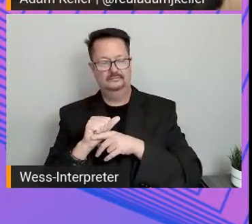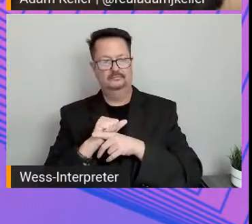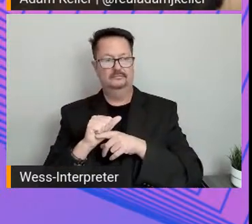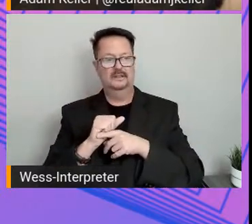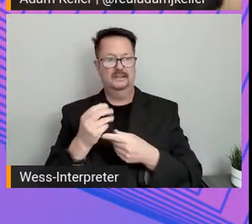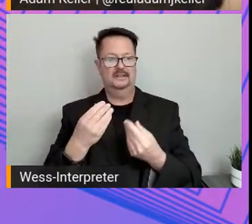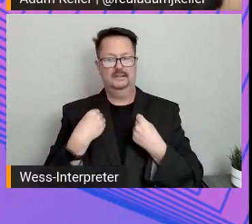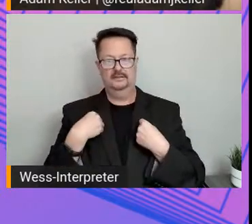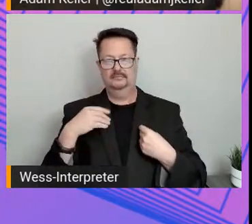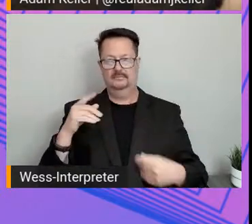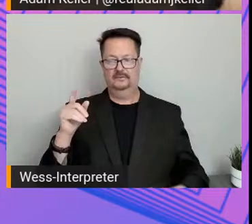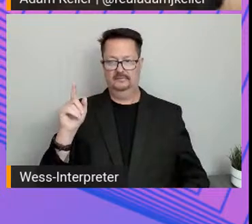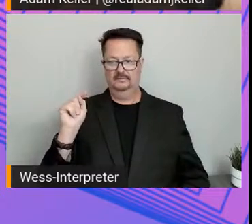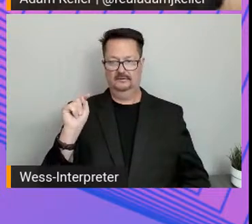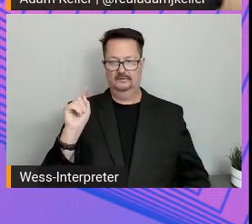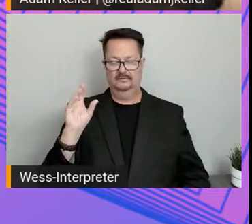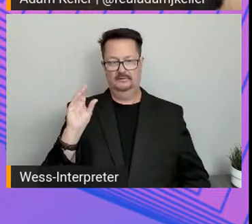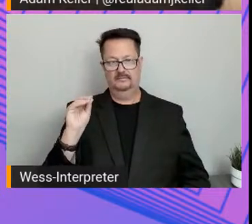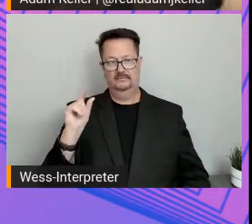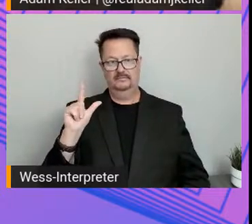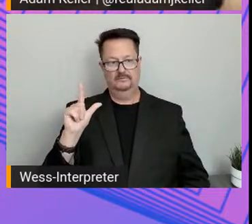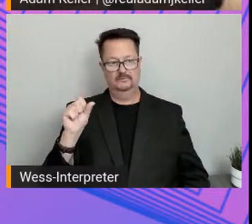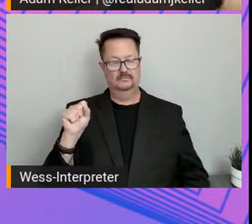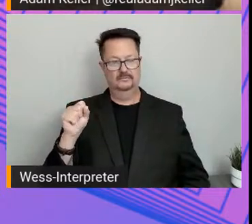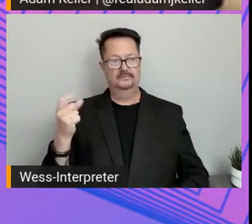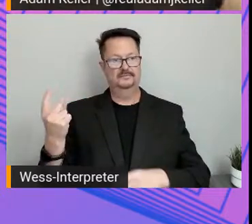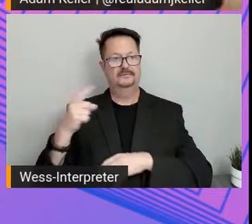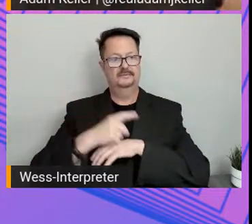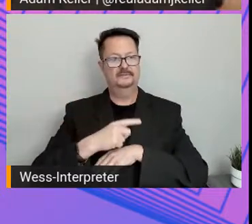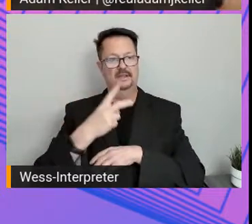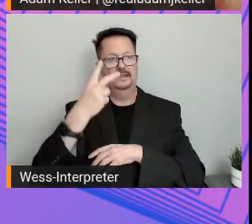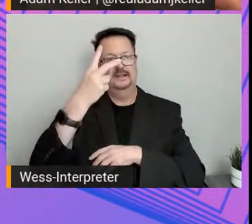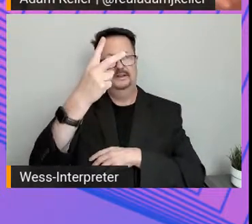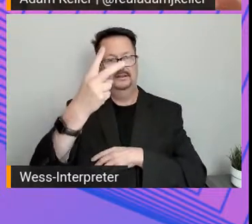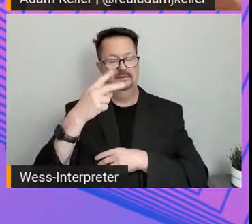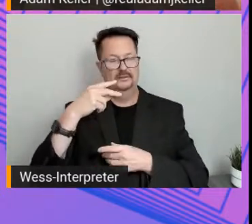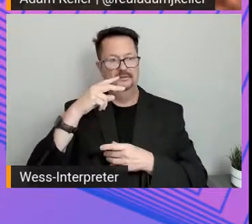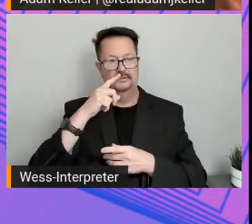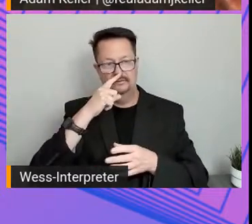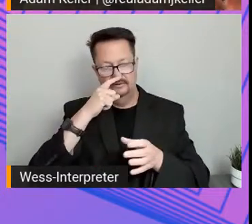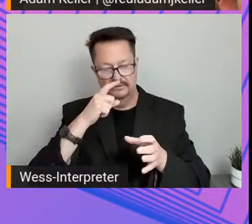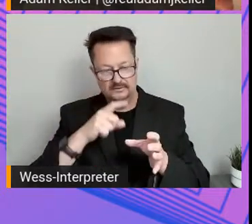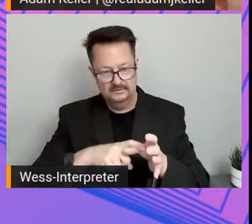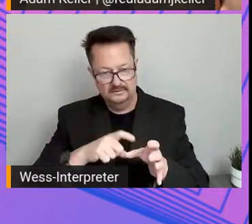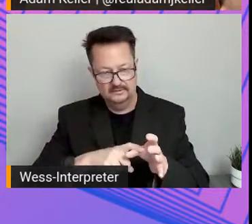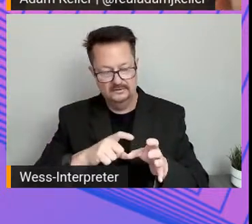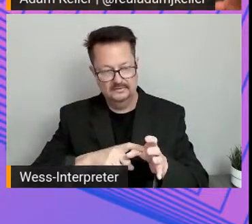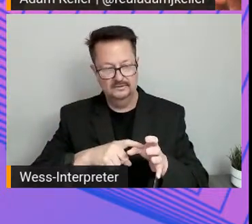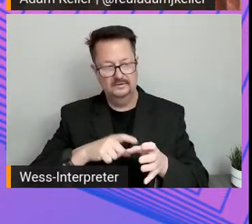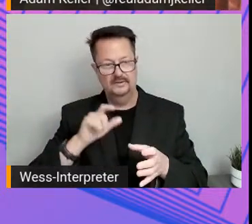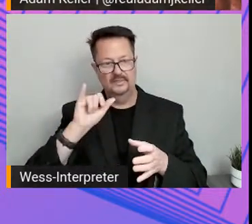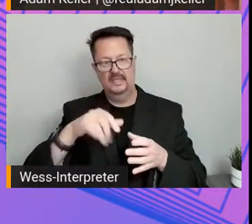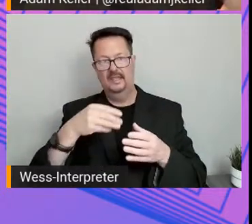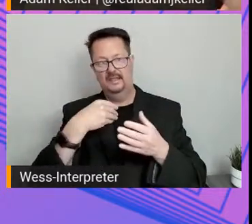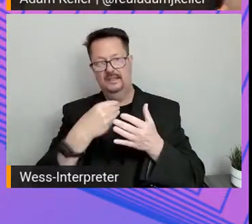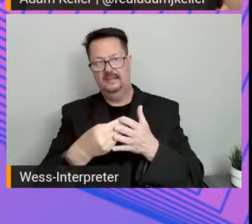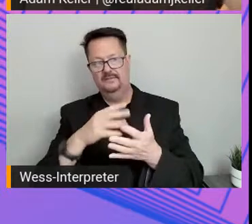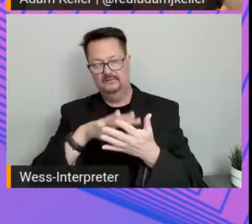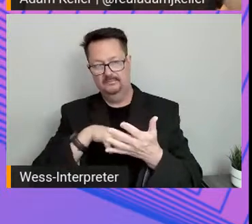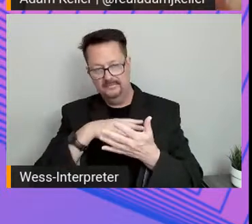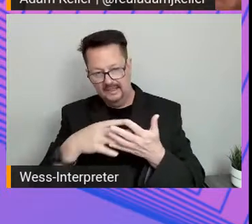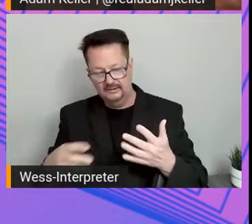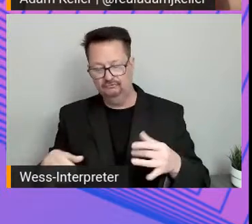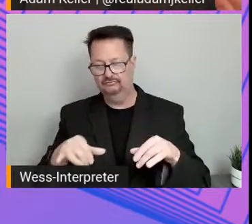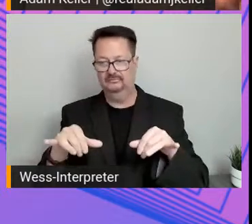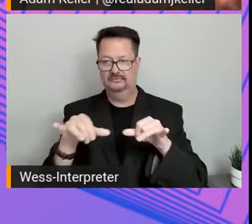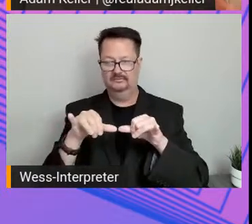tools to have day two visibility and insight. So I say day two a lot. This is getting access into metrics, logs,